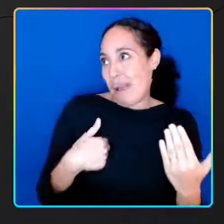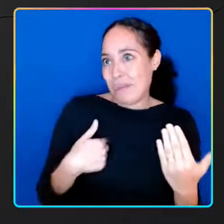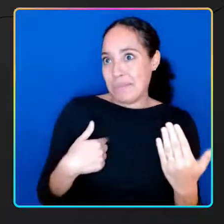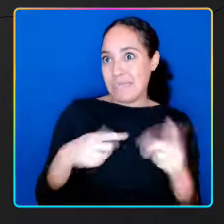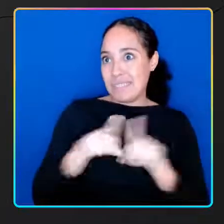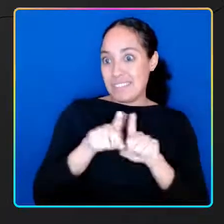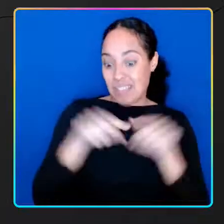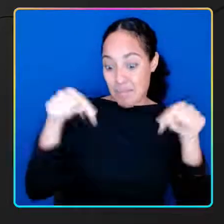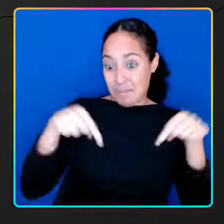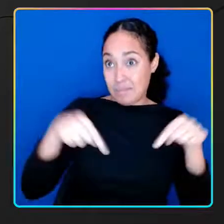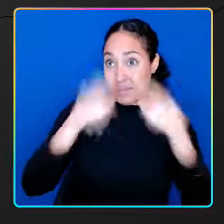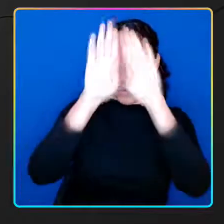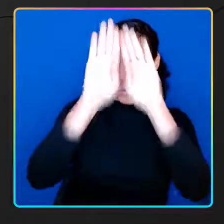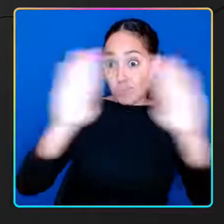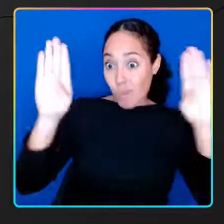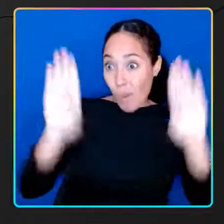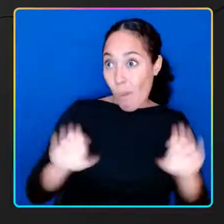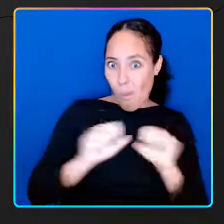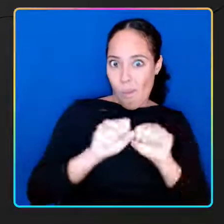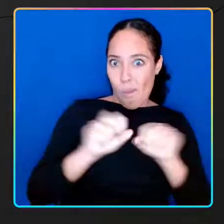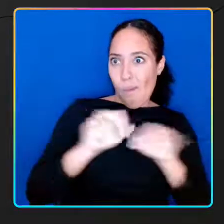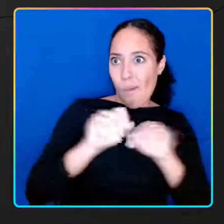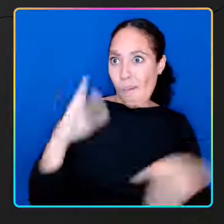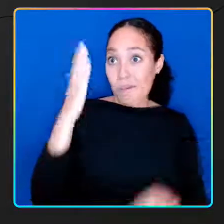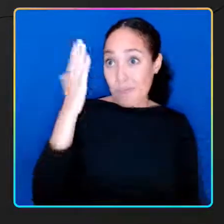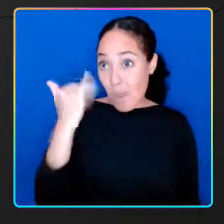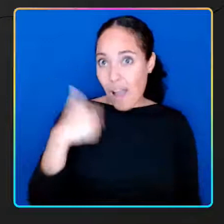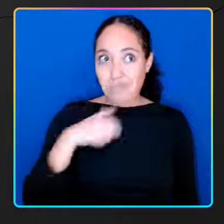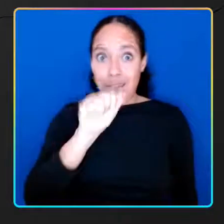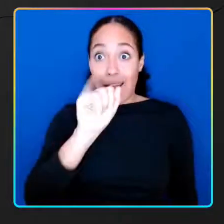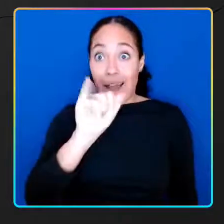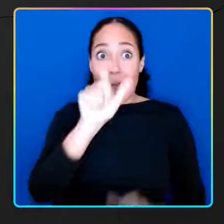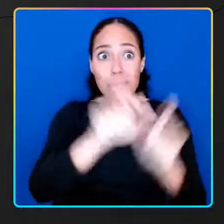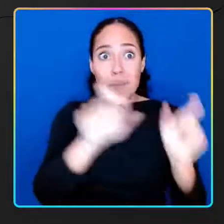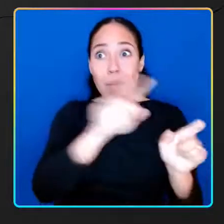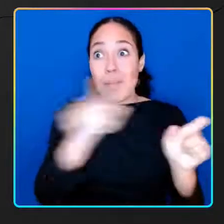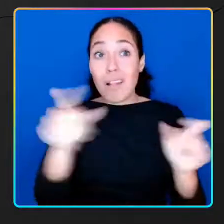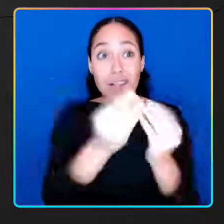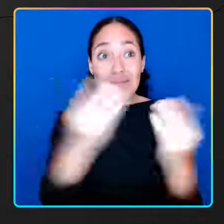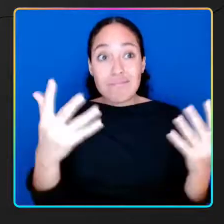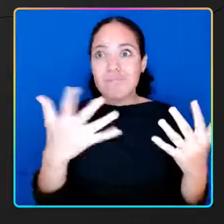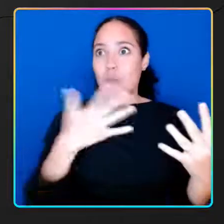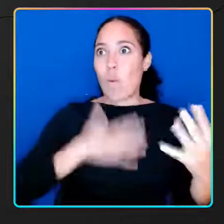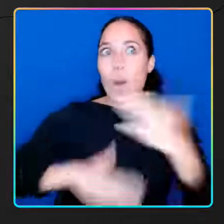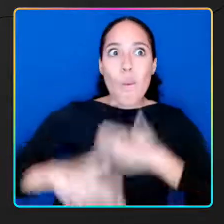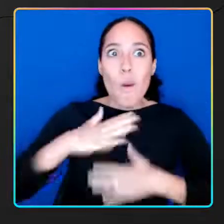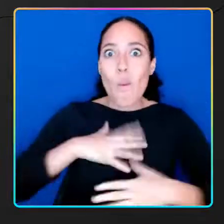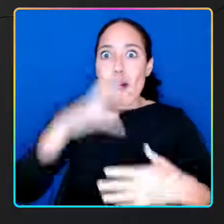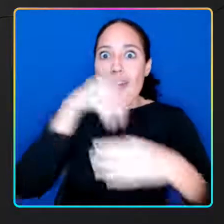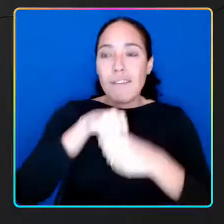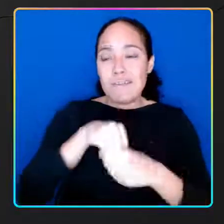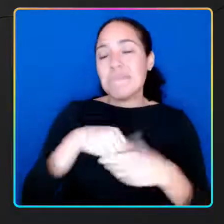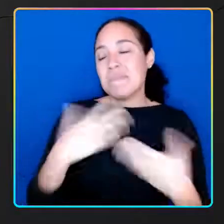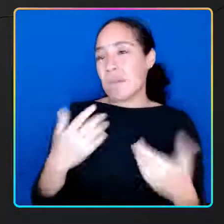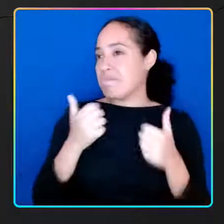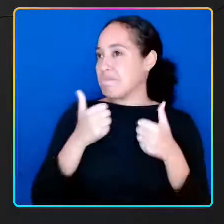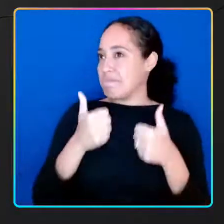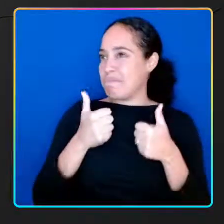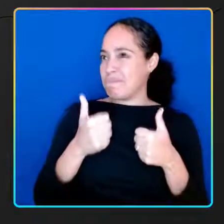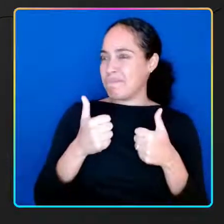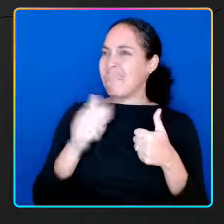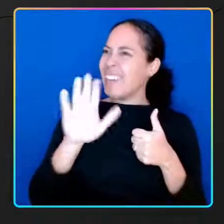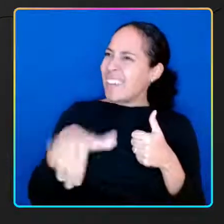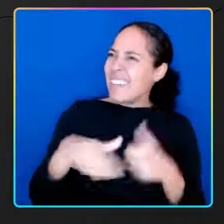involved and stuff like that. So, but also just want to point out, it's so funny that you worked with APIs so much.